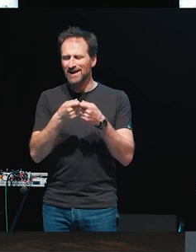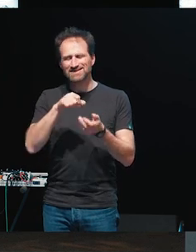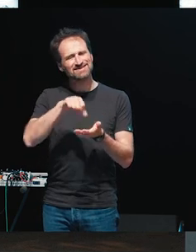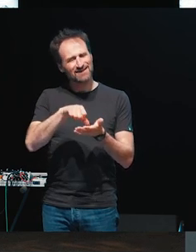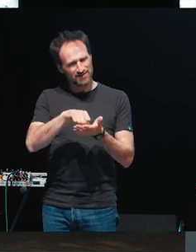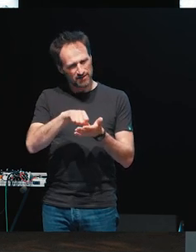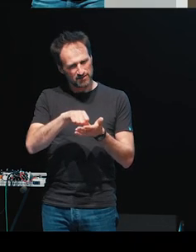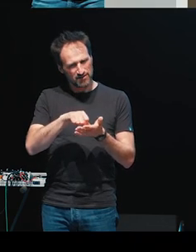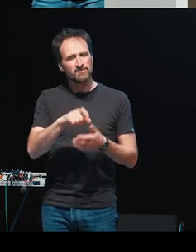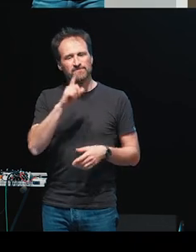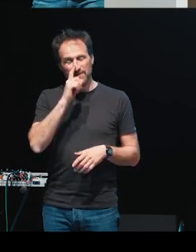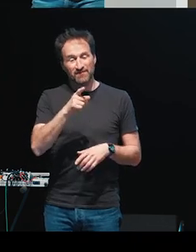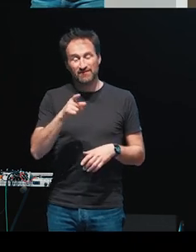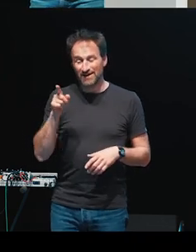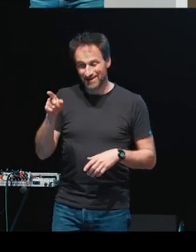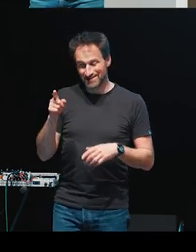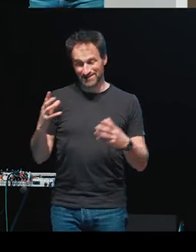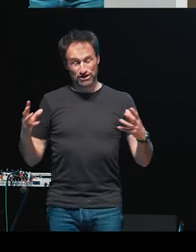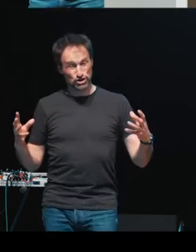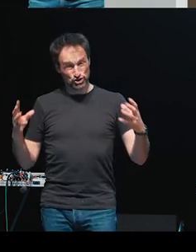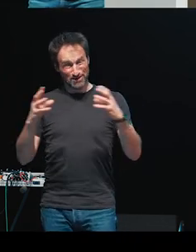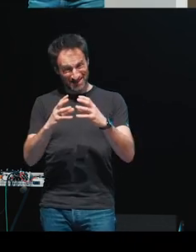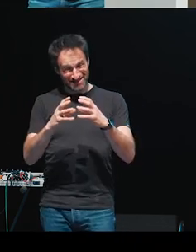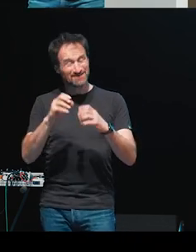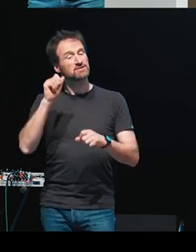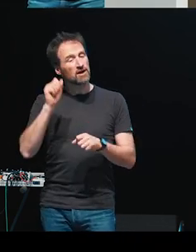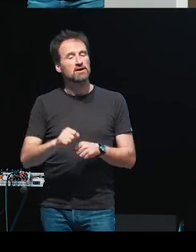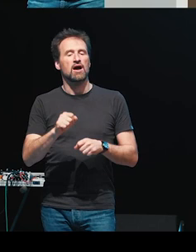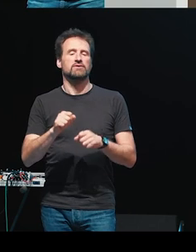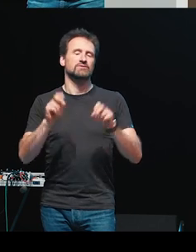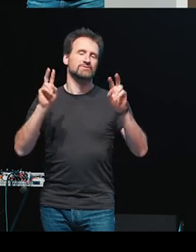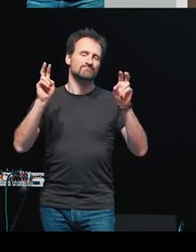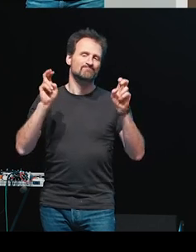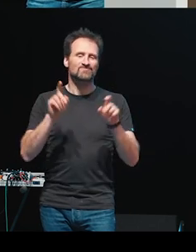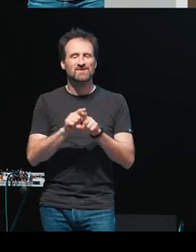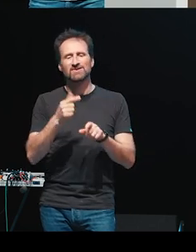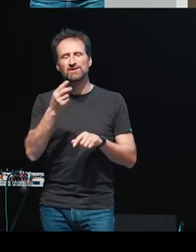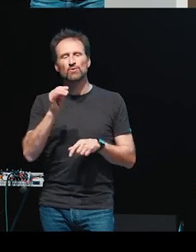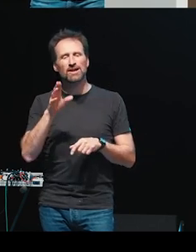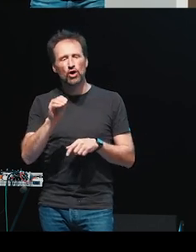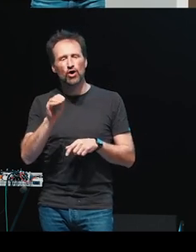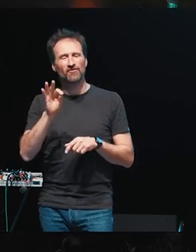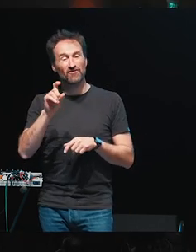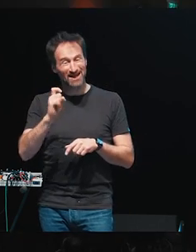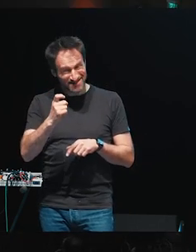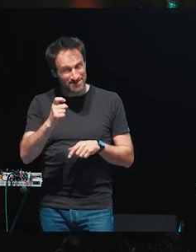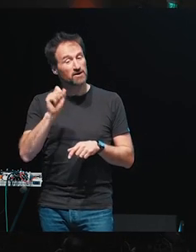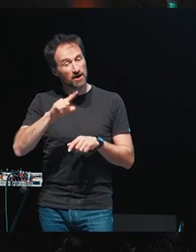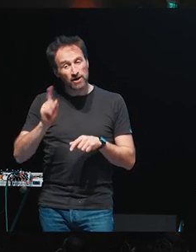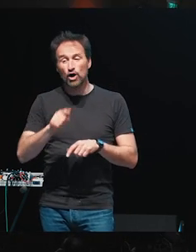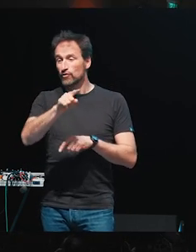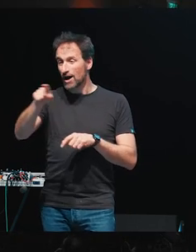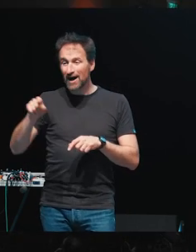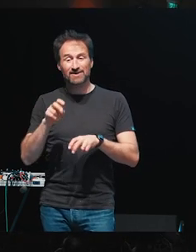But when they are put together, we can build something called Twilio Flex, which could be used by other developers to build their